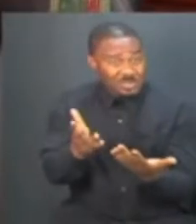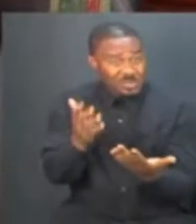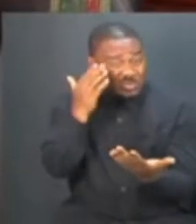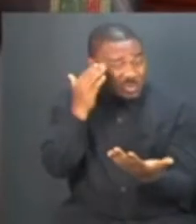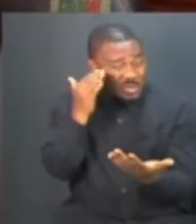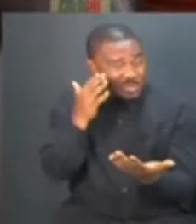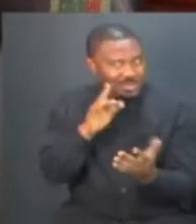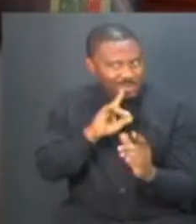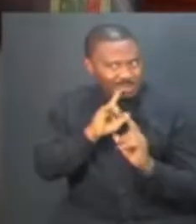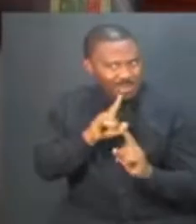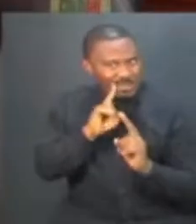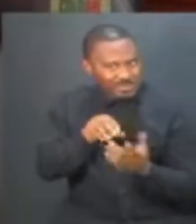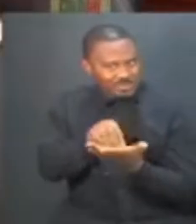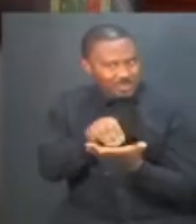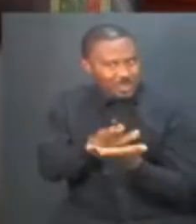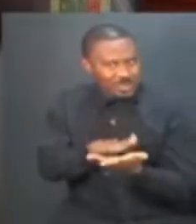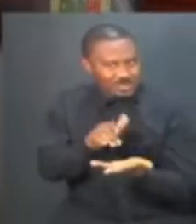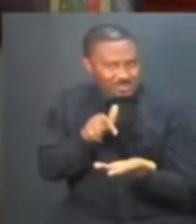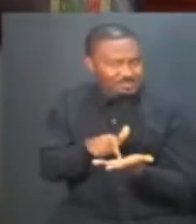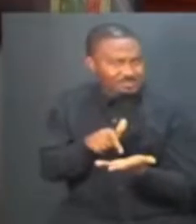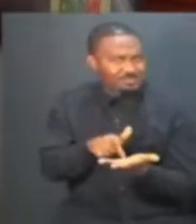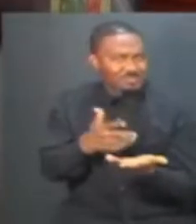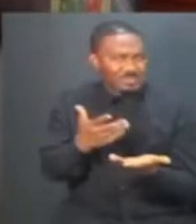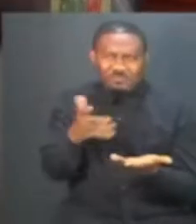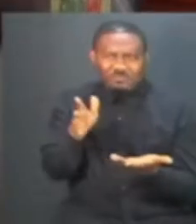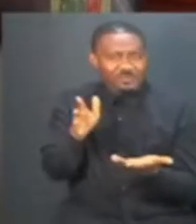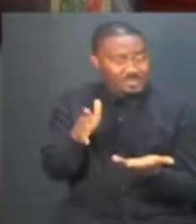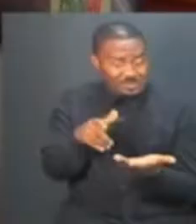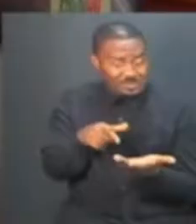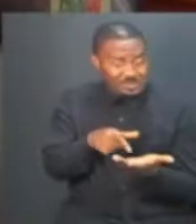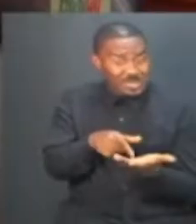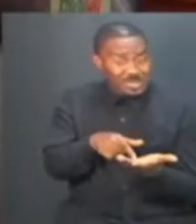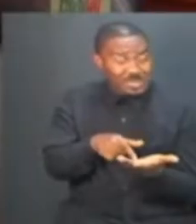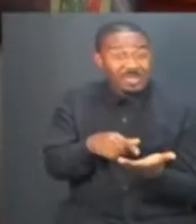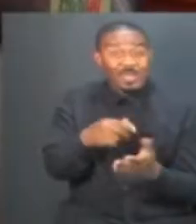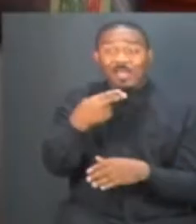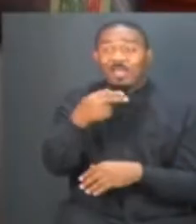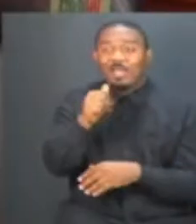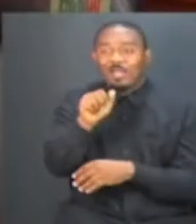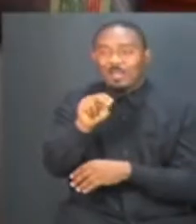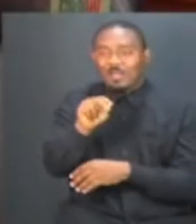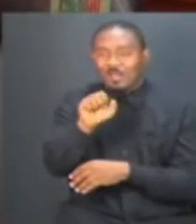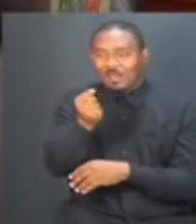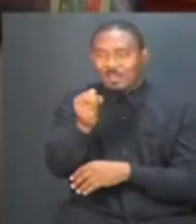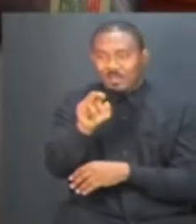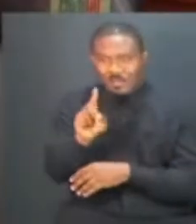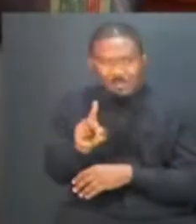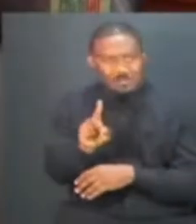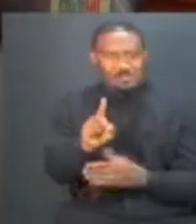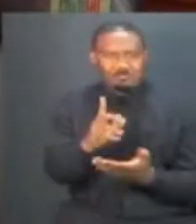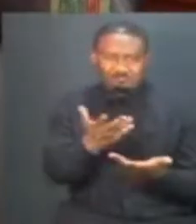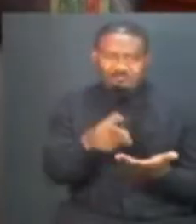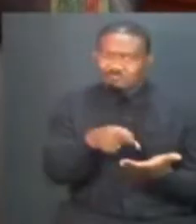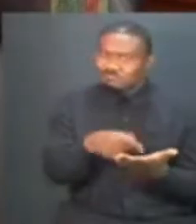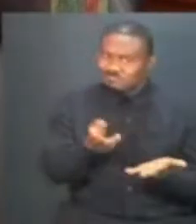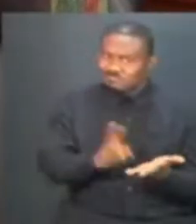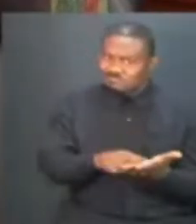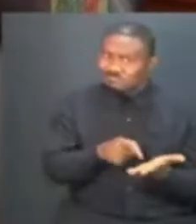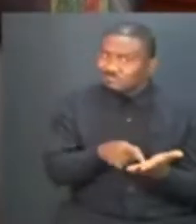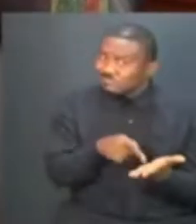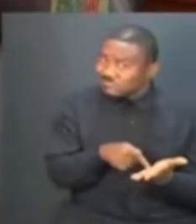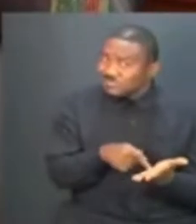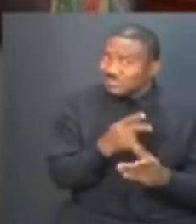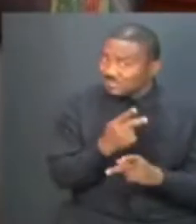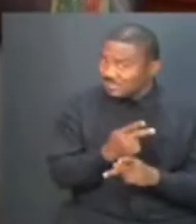the answers will feature in the Hansard. So you take note. If you have any issue, you come back with another question